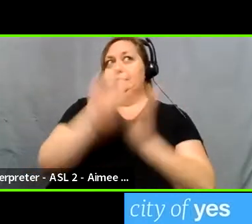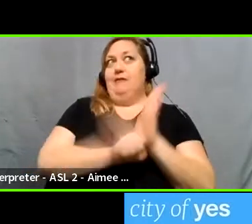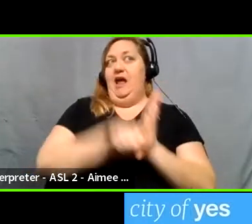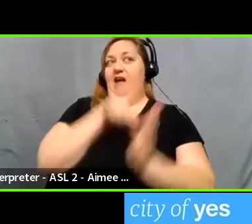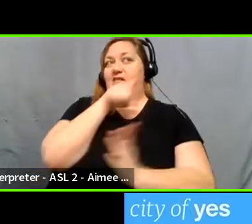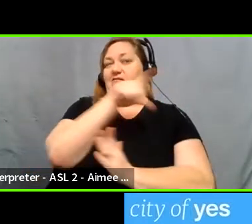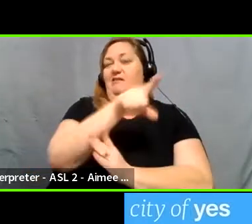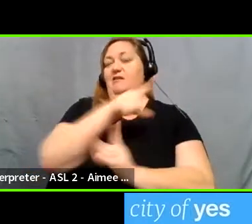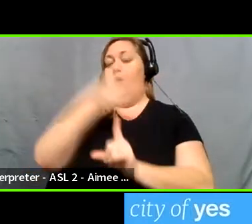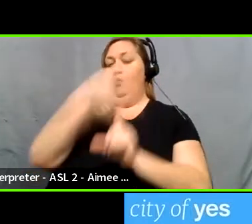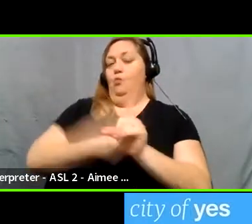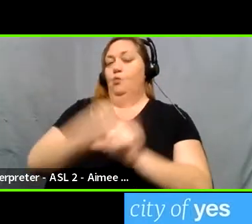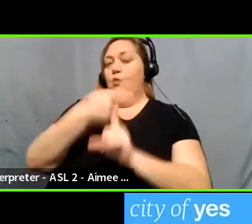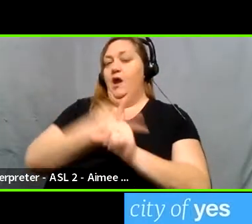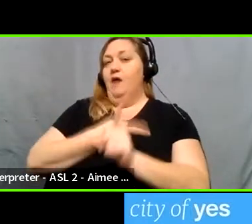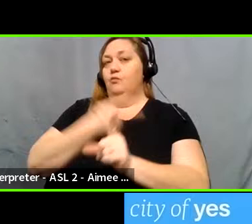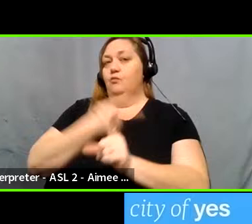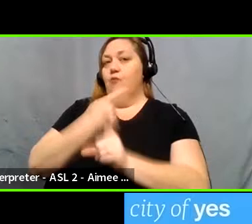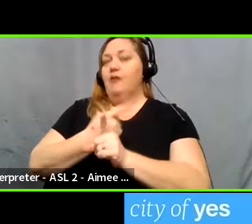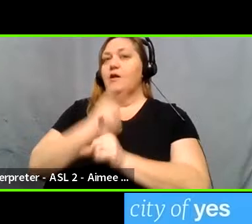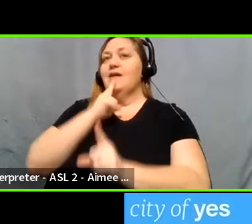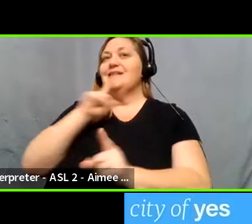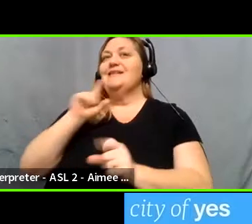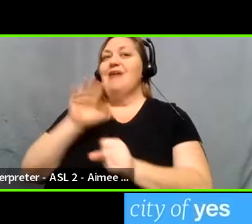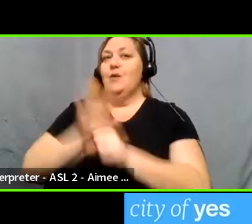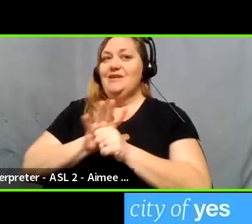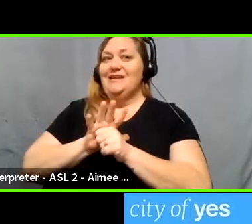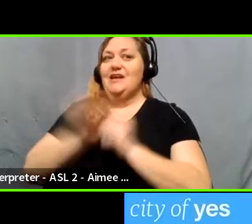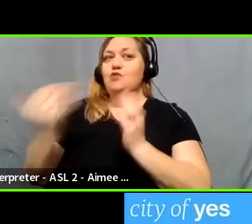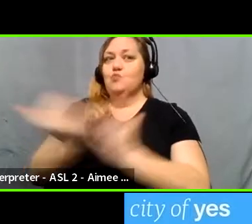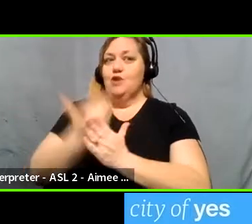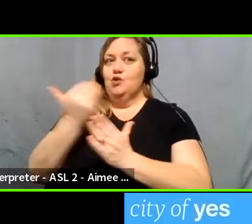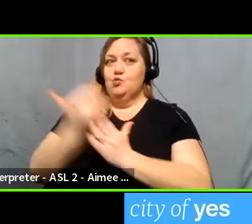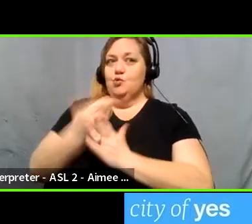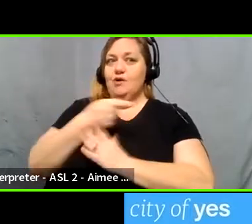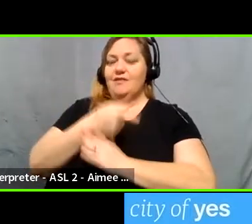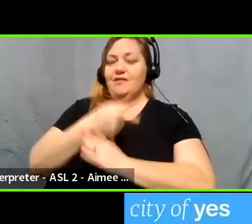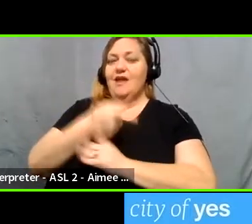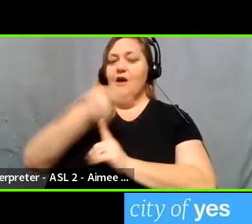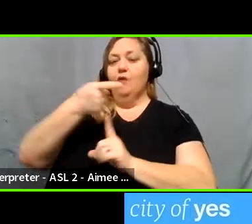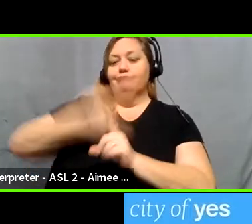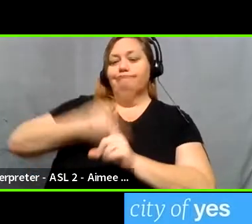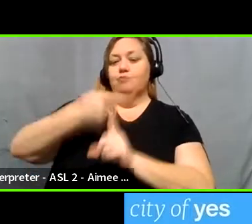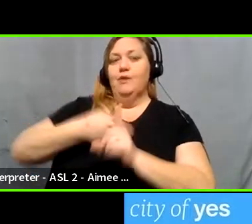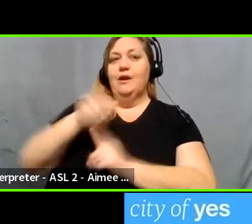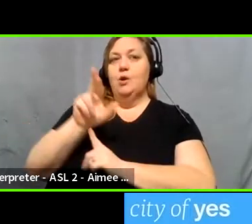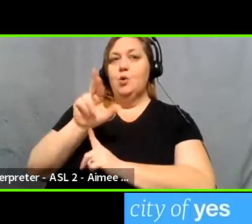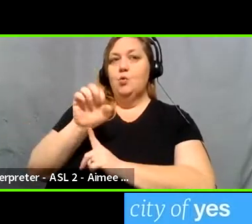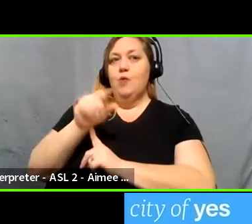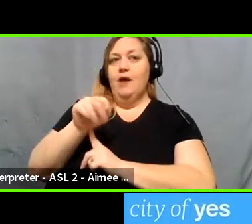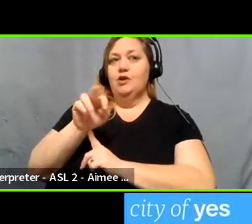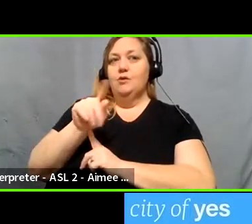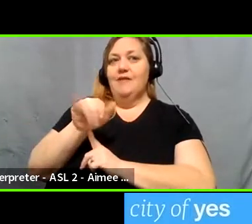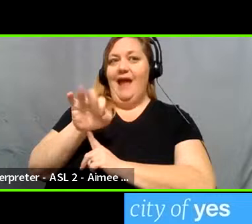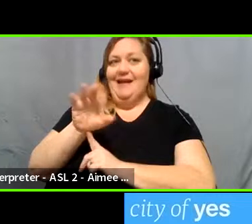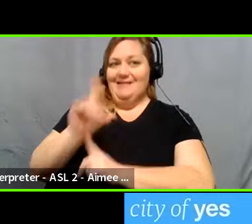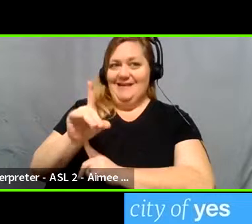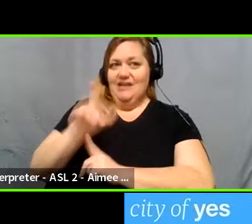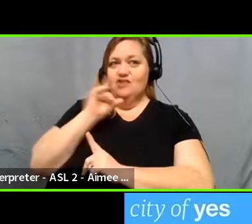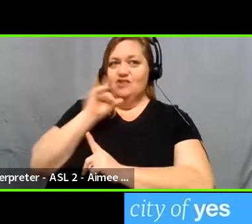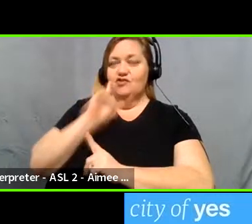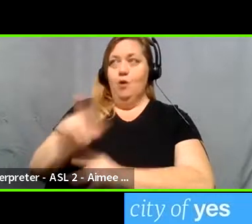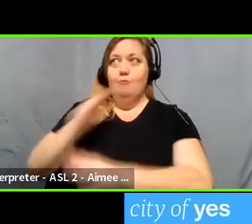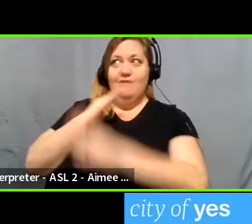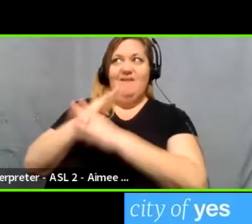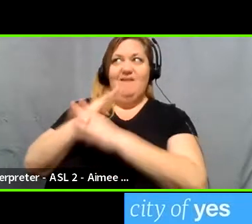-regulated tenants are guaranteed a lease renewal because they are rent-regulated tenants. So there are additional layers prevent a landlord from